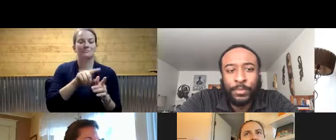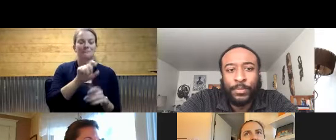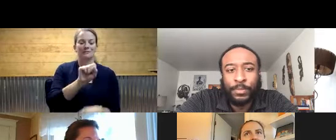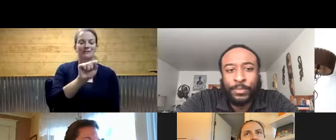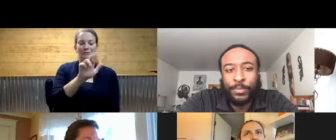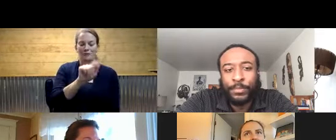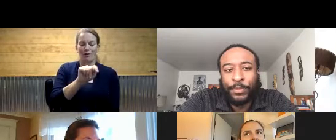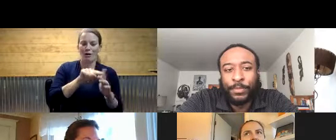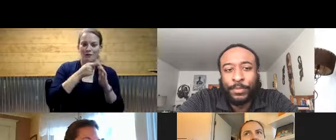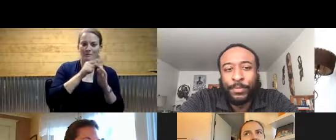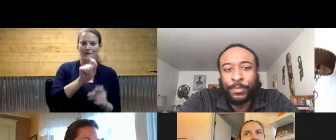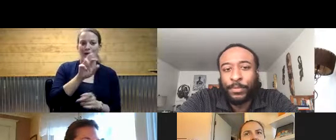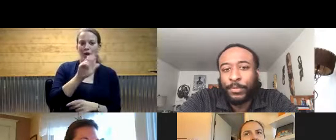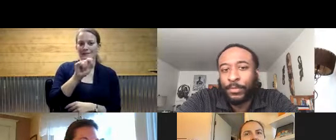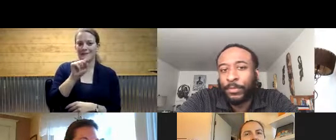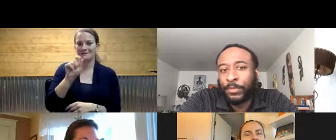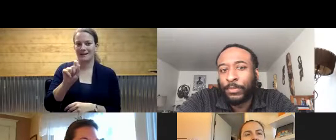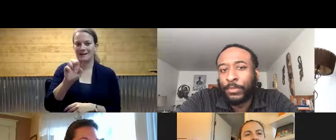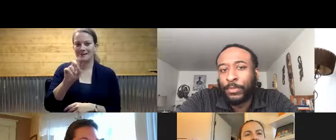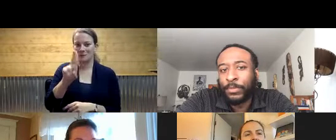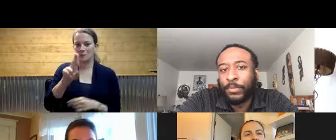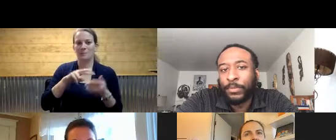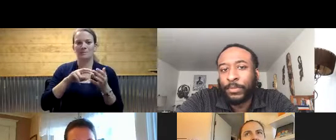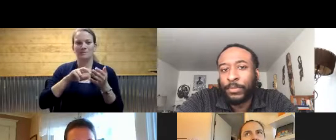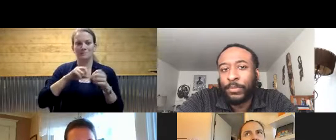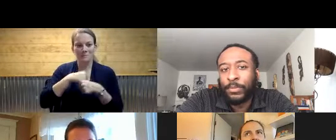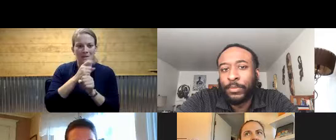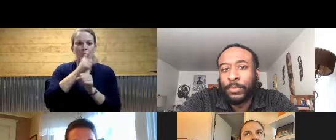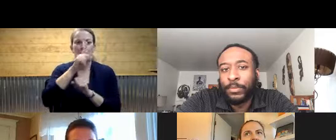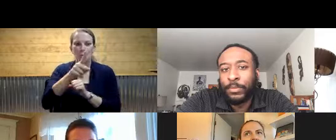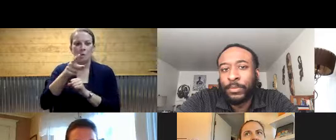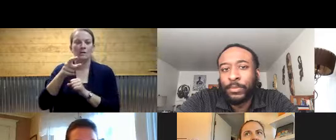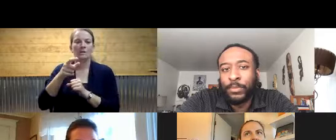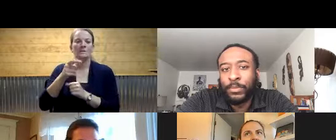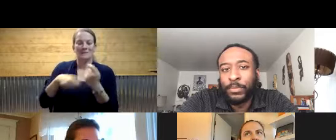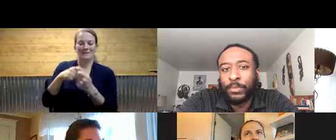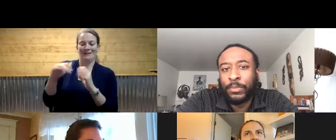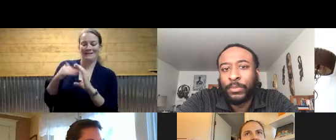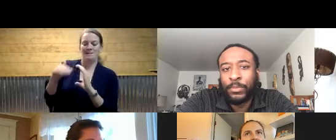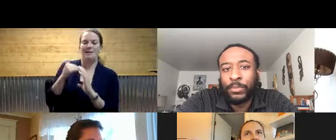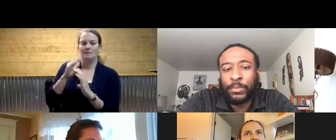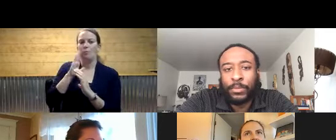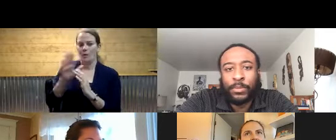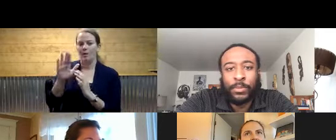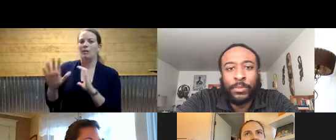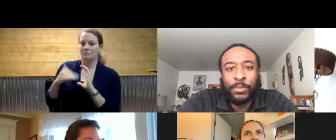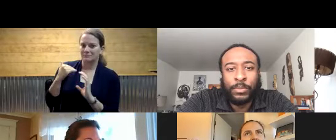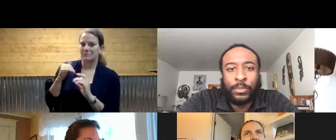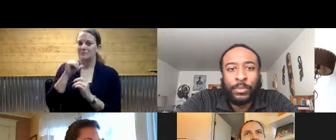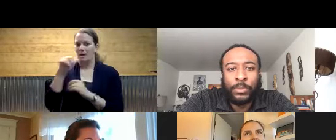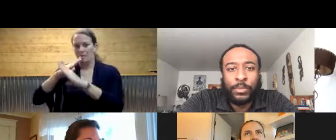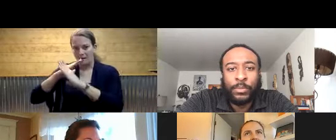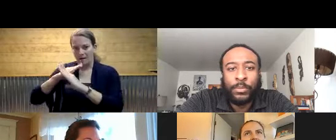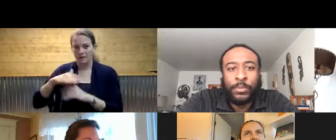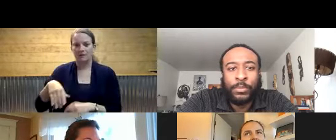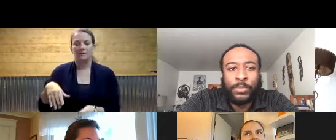to basically subscribe to certain emails, because the college activities board typically handle most